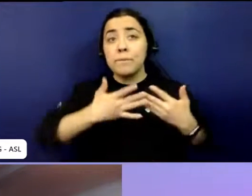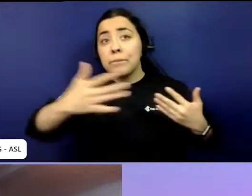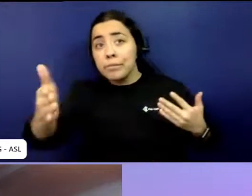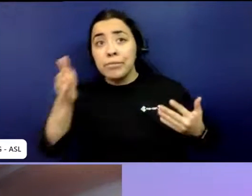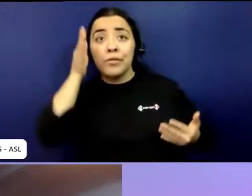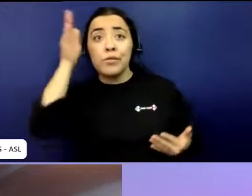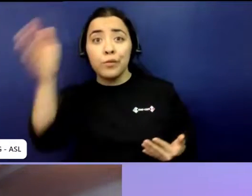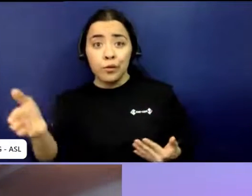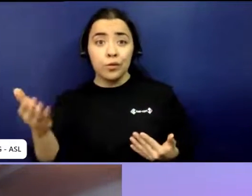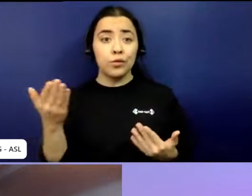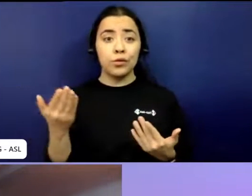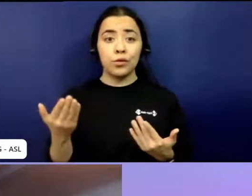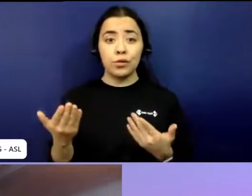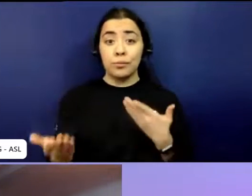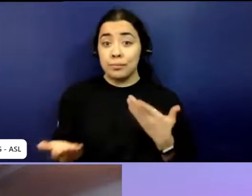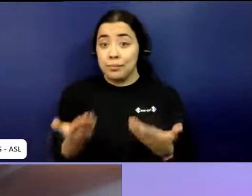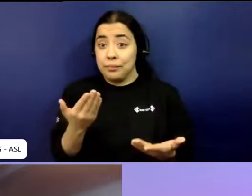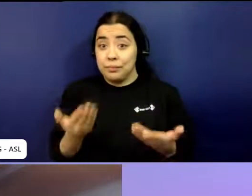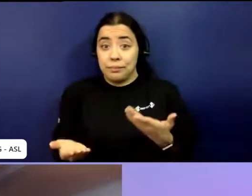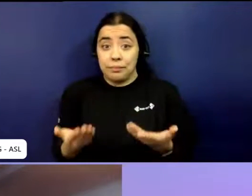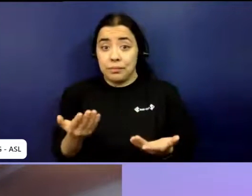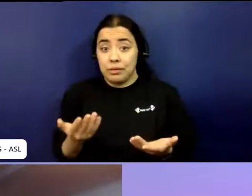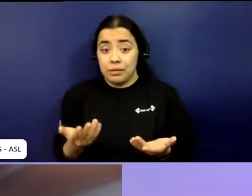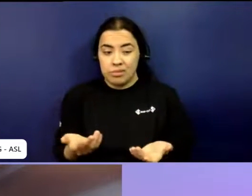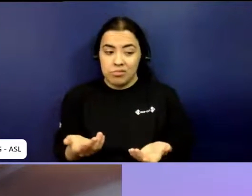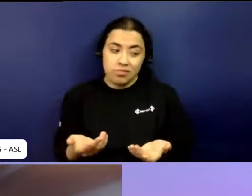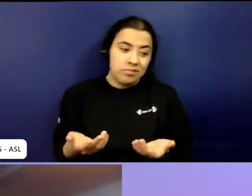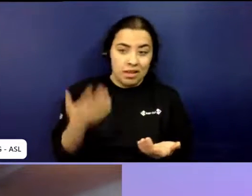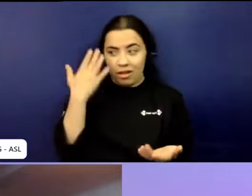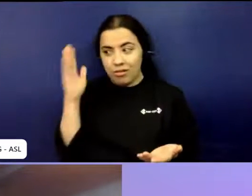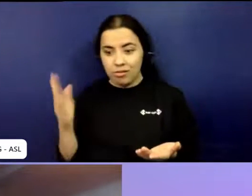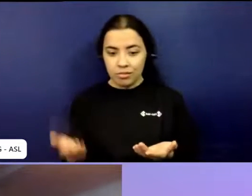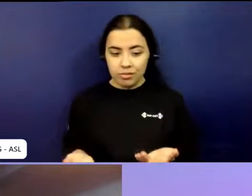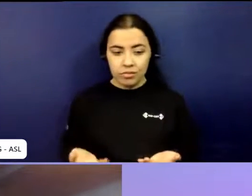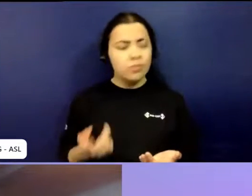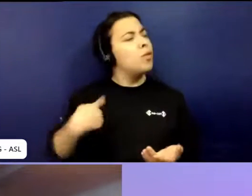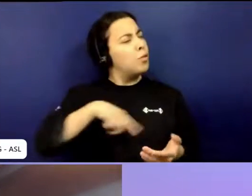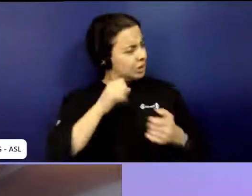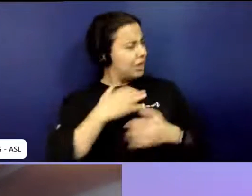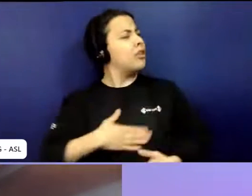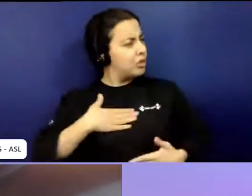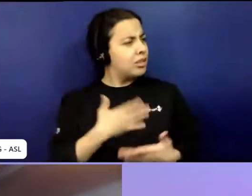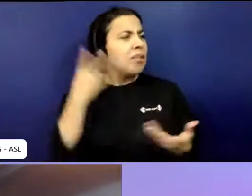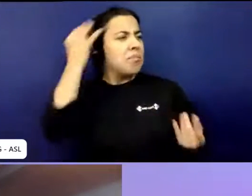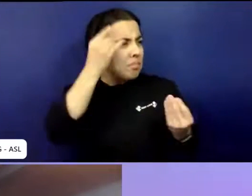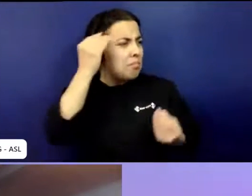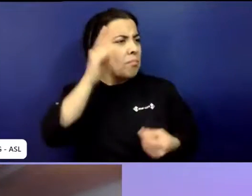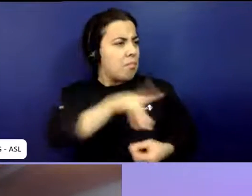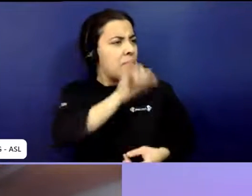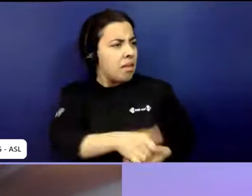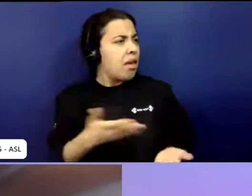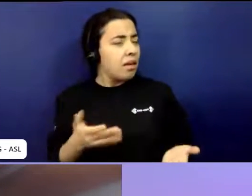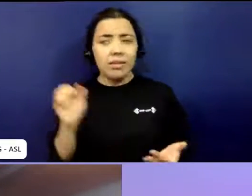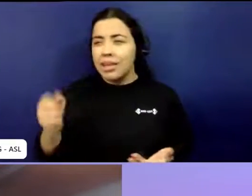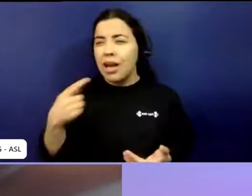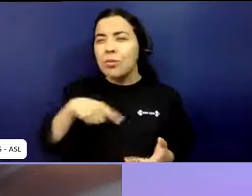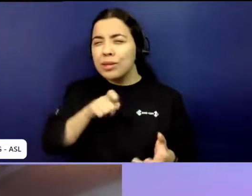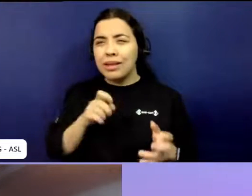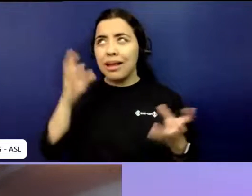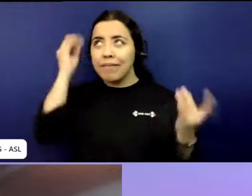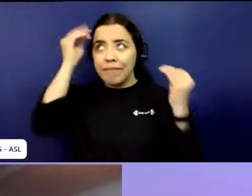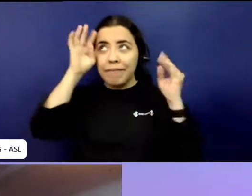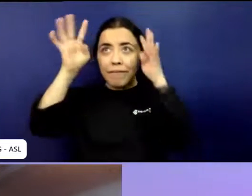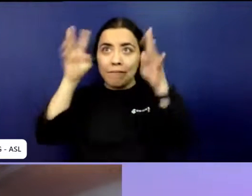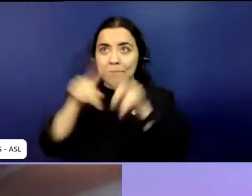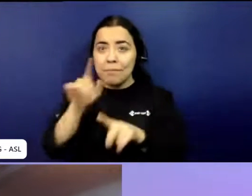road, we may, I don't know. We can entertain that. We can entertain it. It's just a